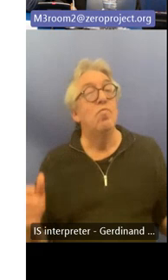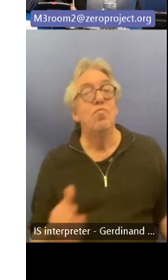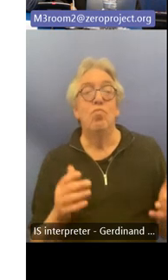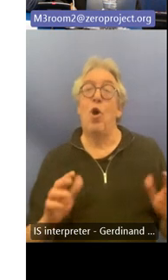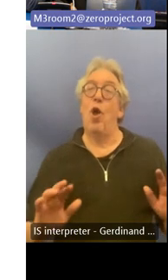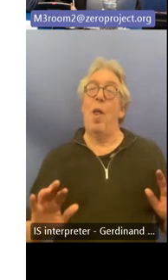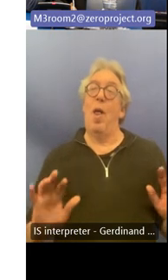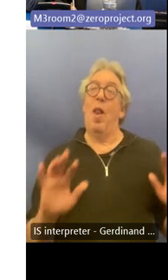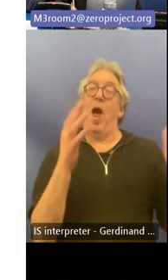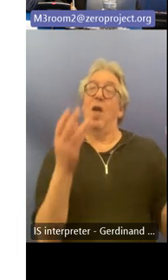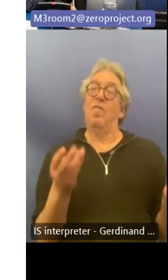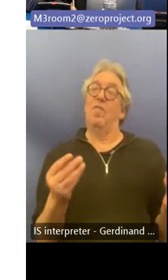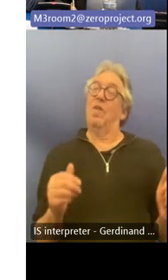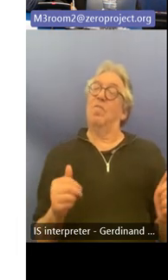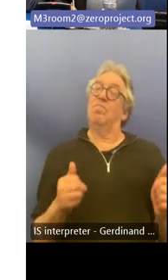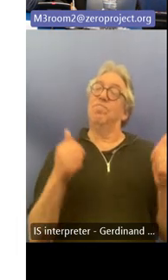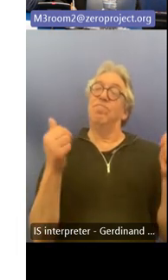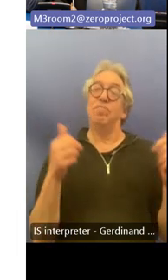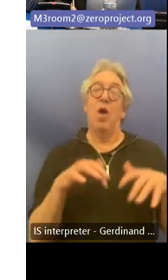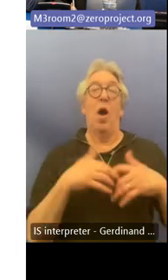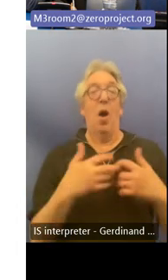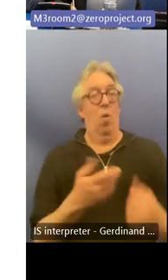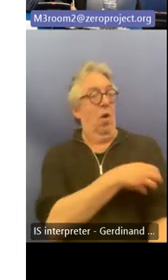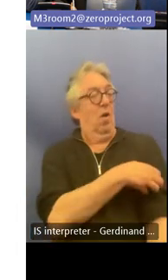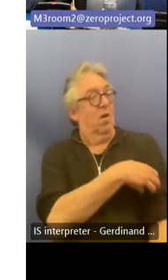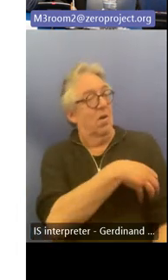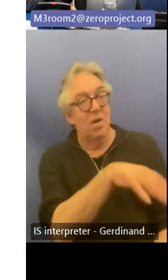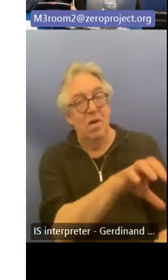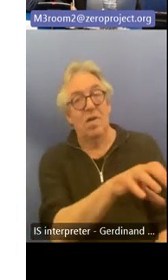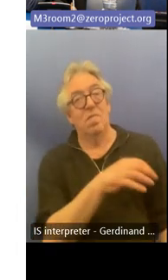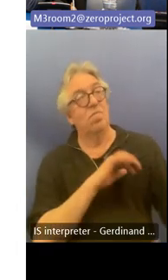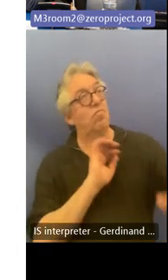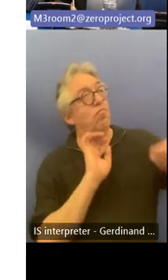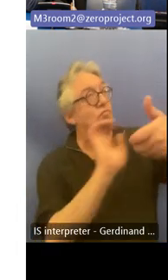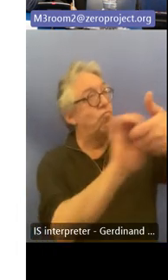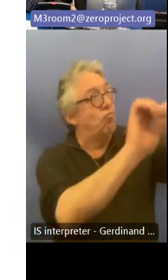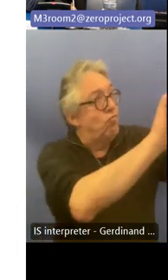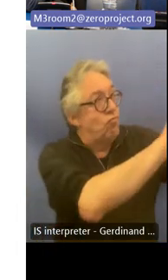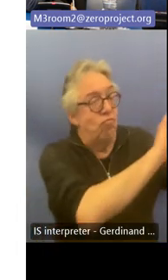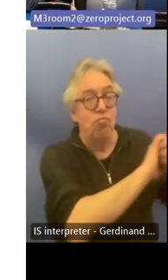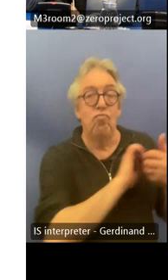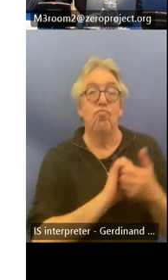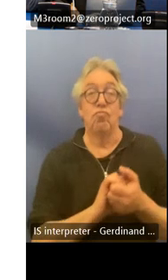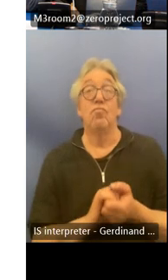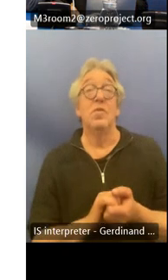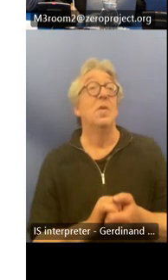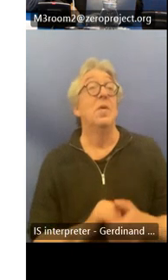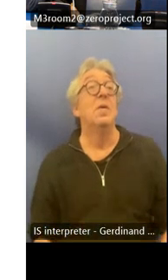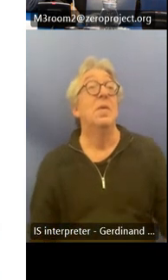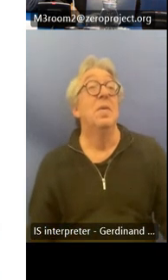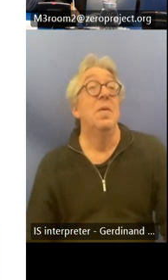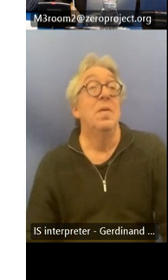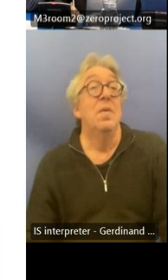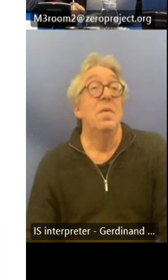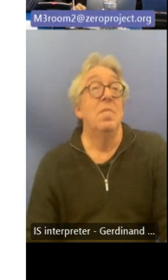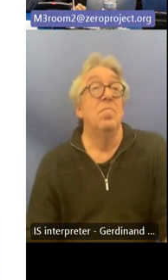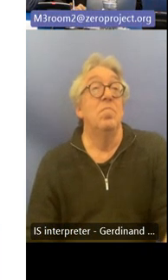disability through empowering and strengthening partnership with relevant stakeholders. Thank you.